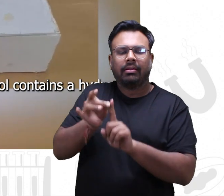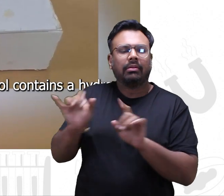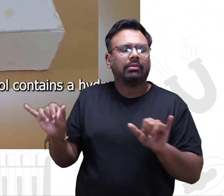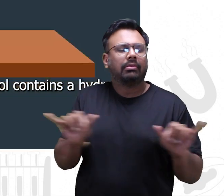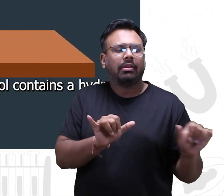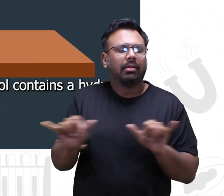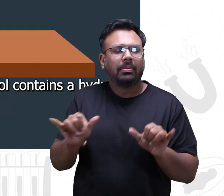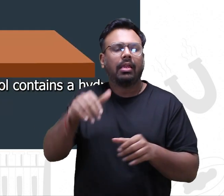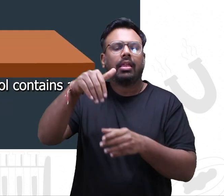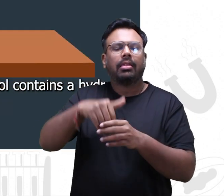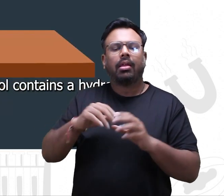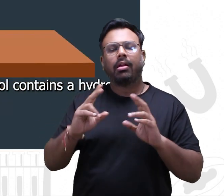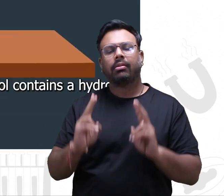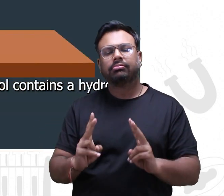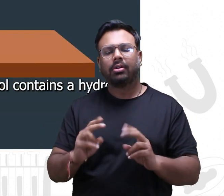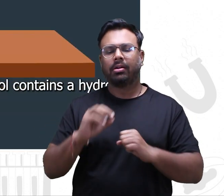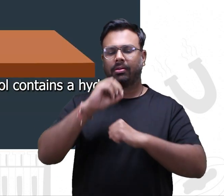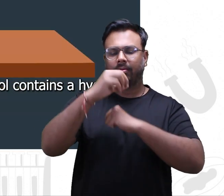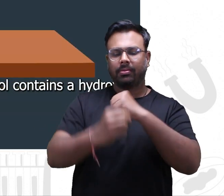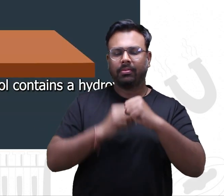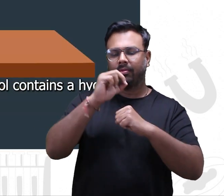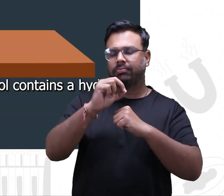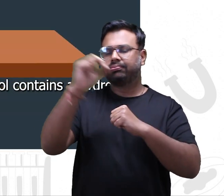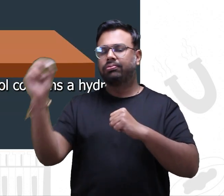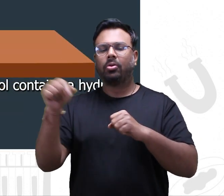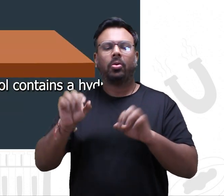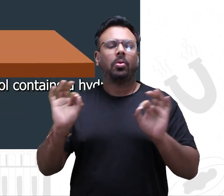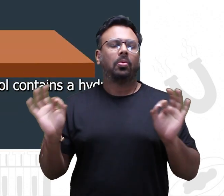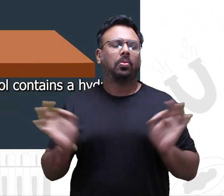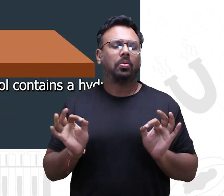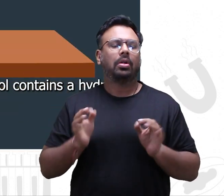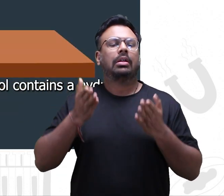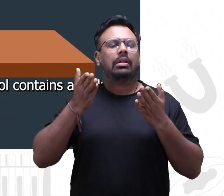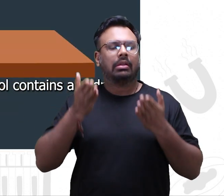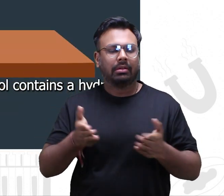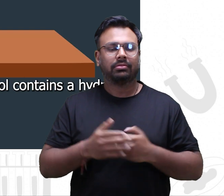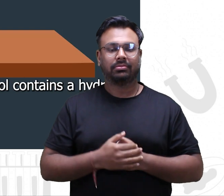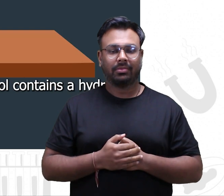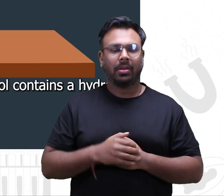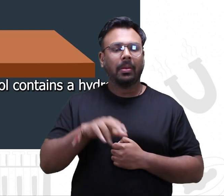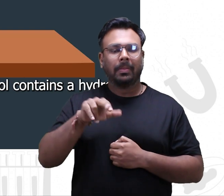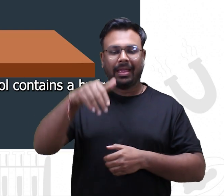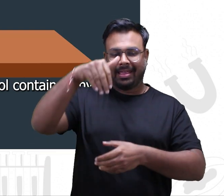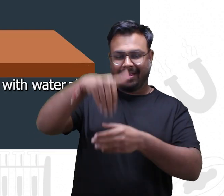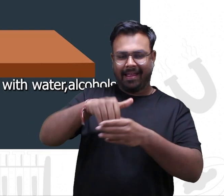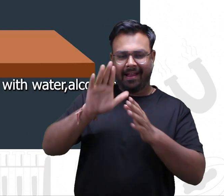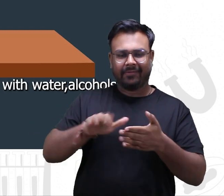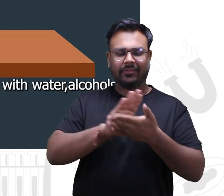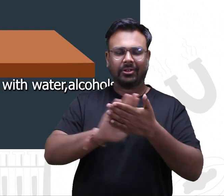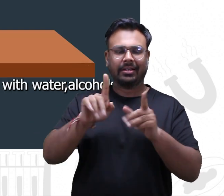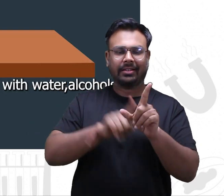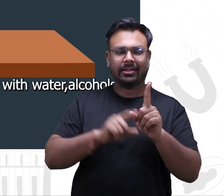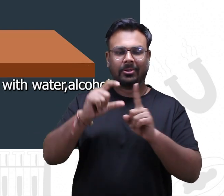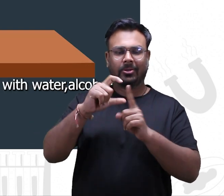because alcohols like ethanol contains a hydroxyl group attached to a carbon chain similar to glucose, while